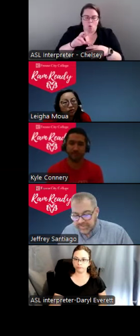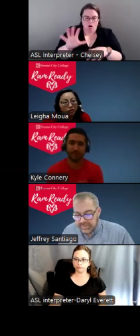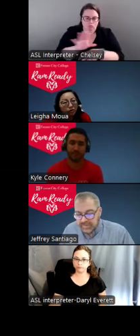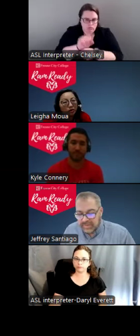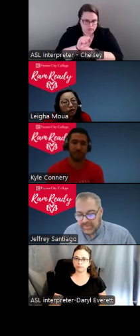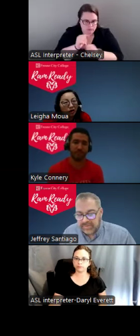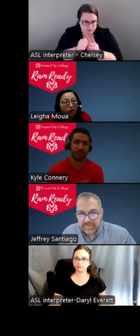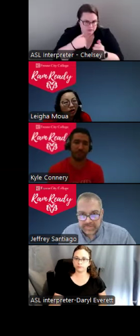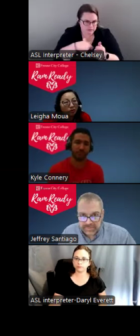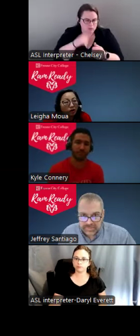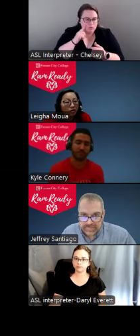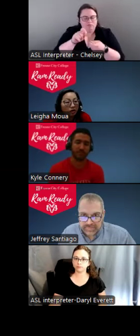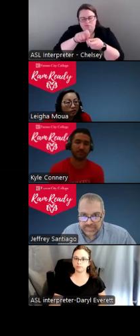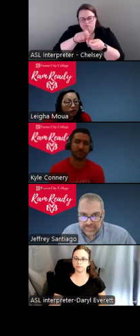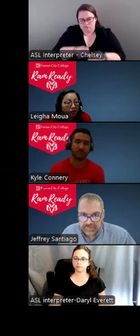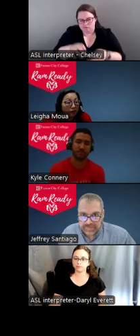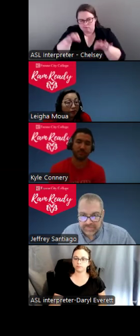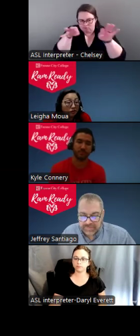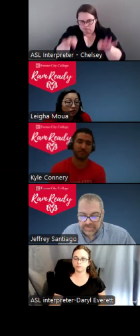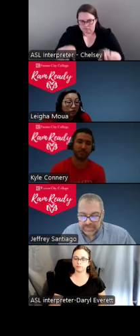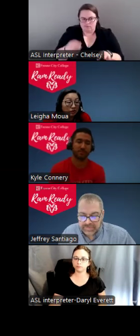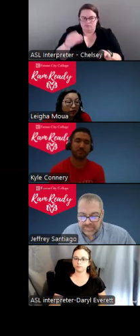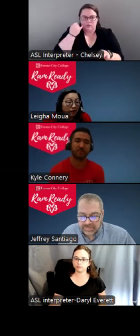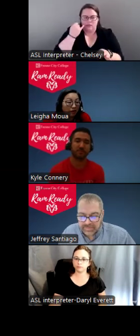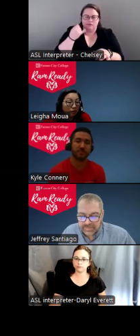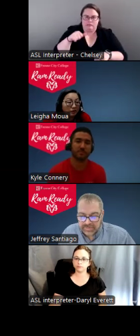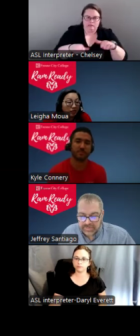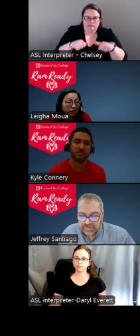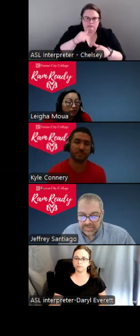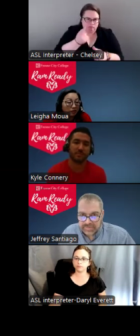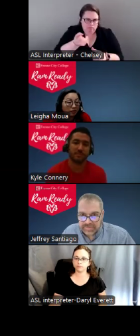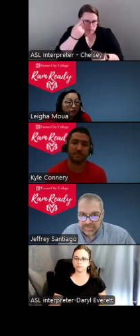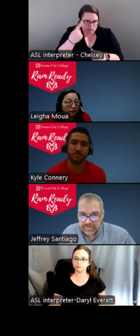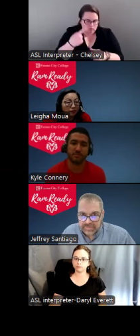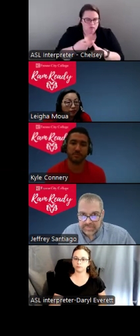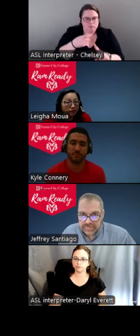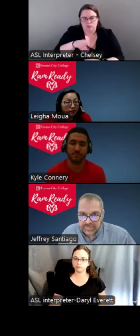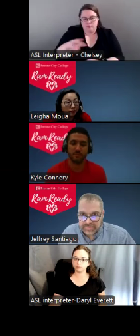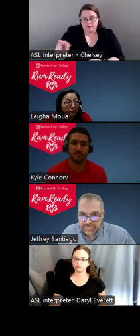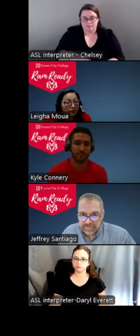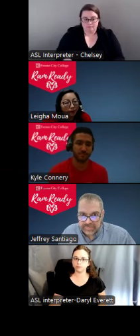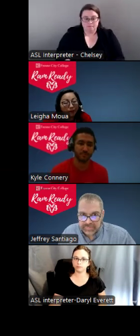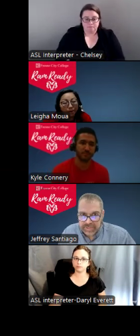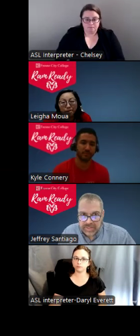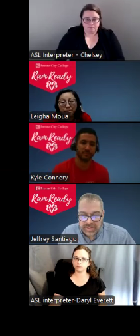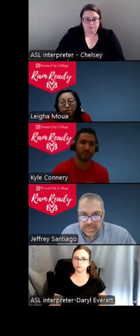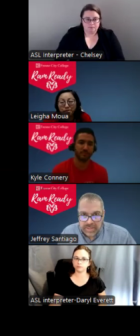that you are unable to understand on the website.